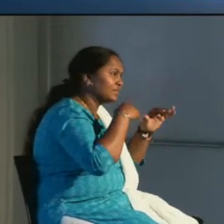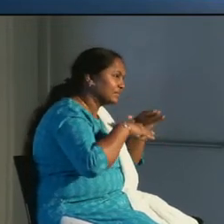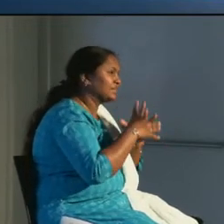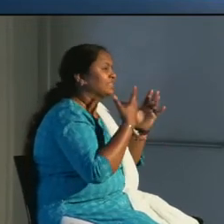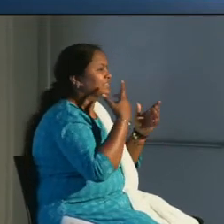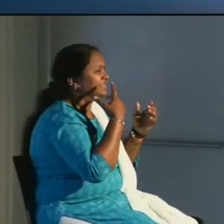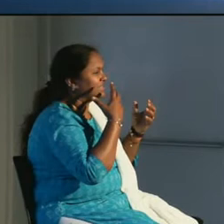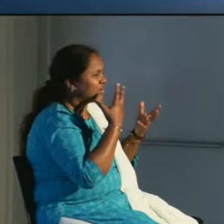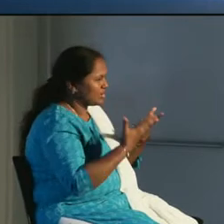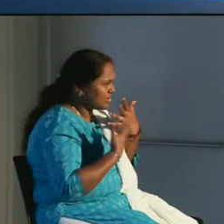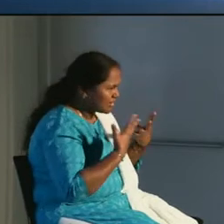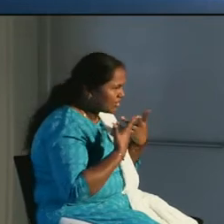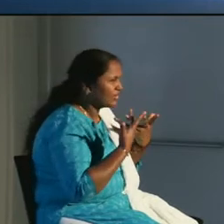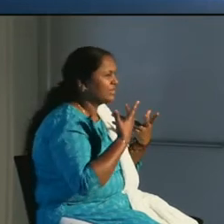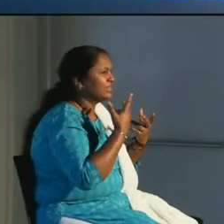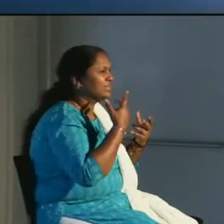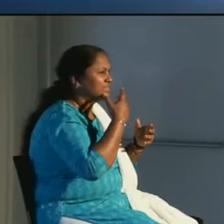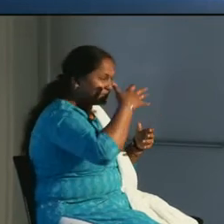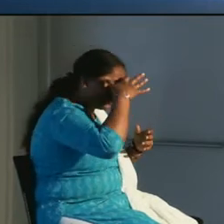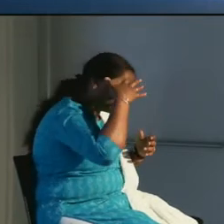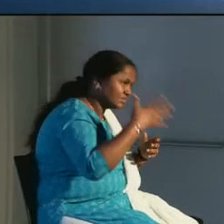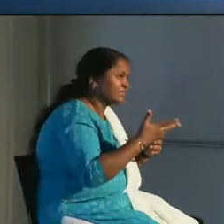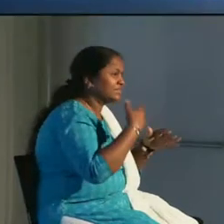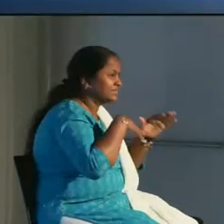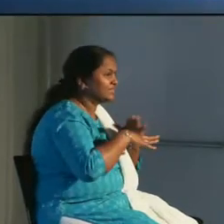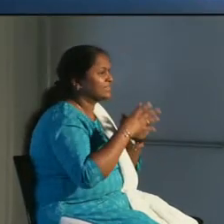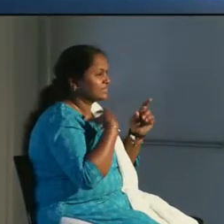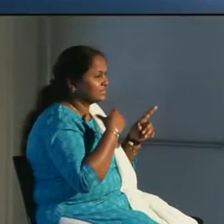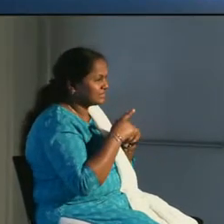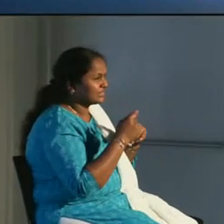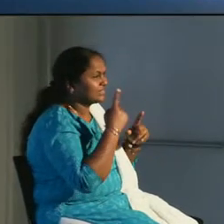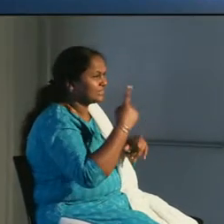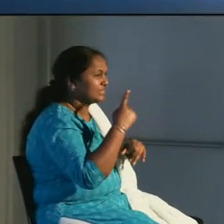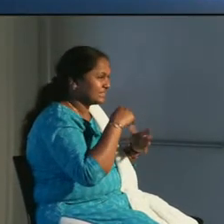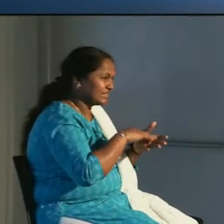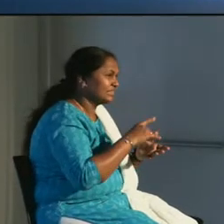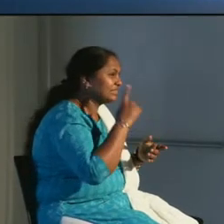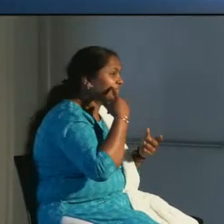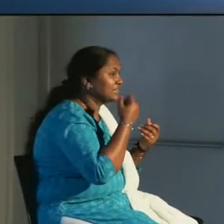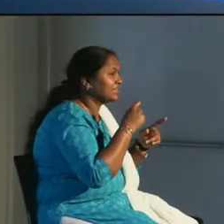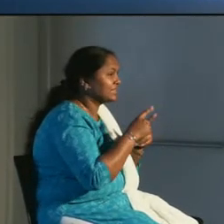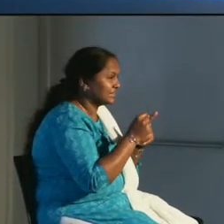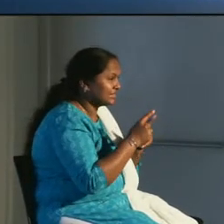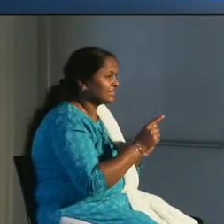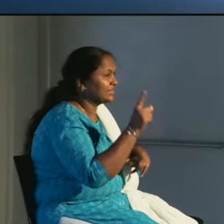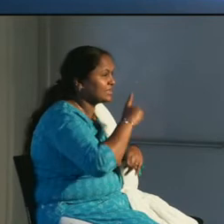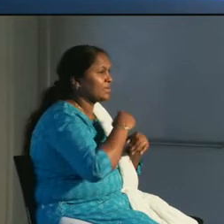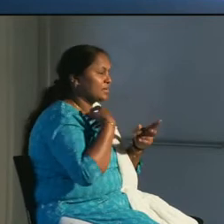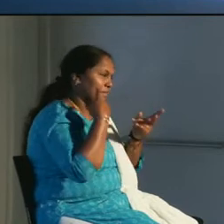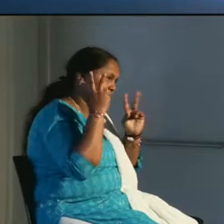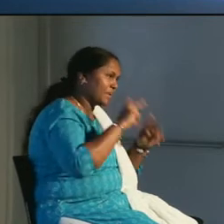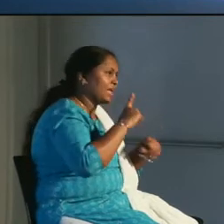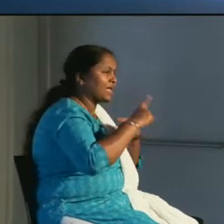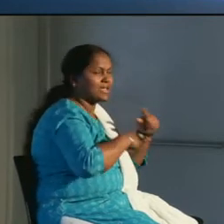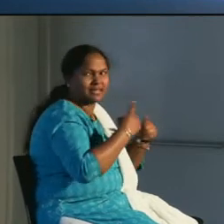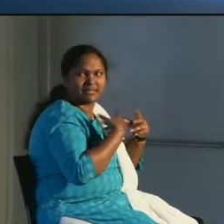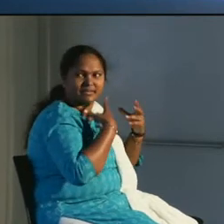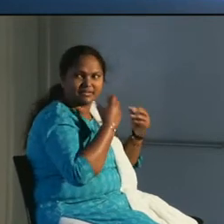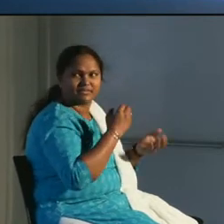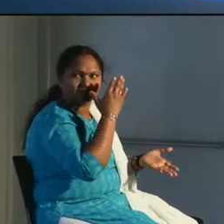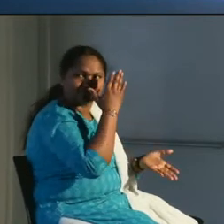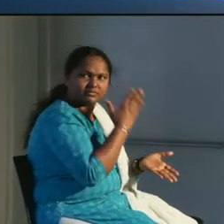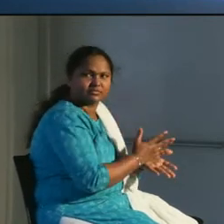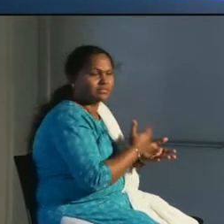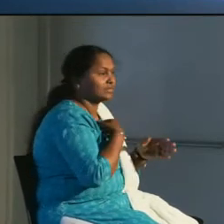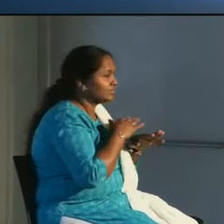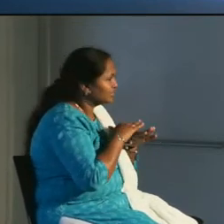heat. I'm sweaty, it's horrible. I've probably just eaten one meal a day, but I'm back every day and I don't stop until